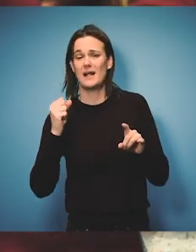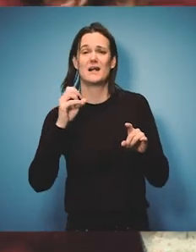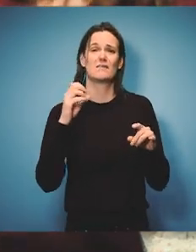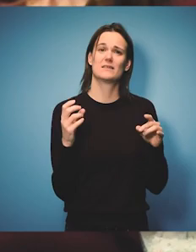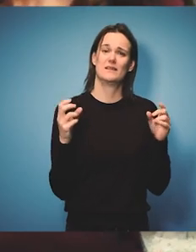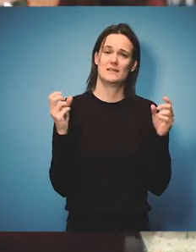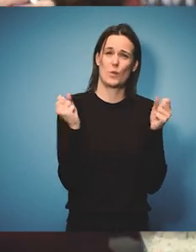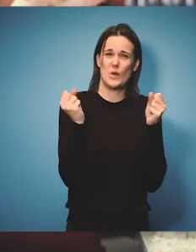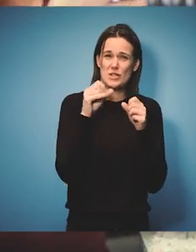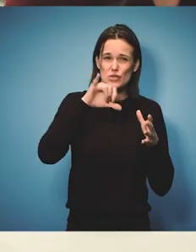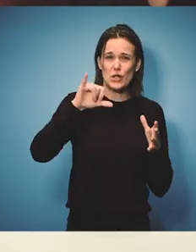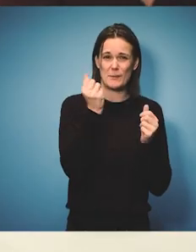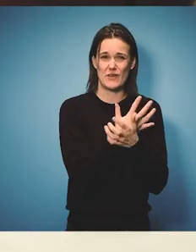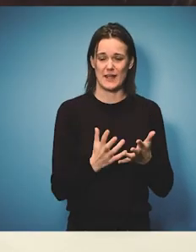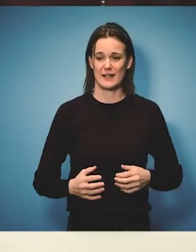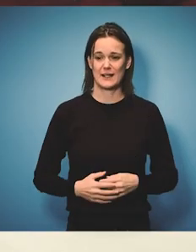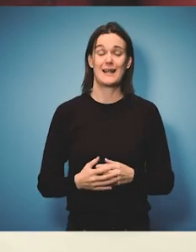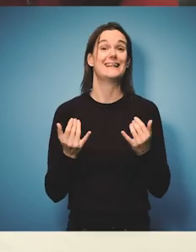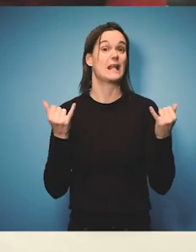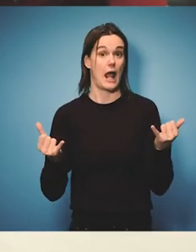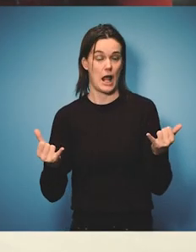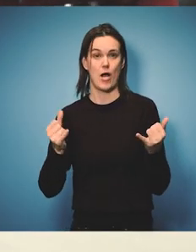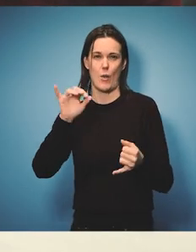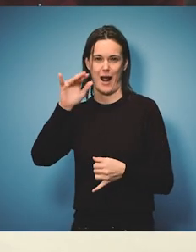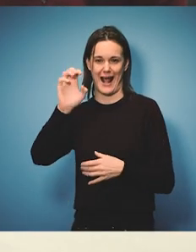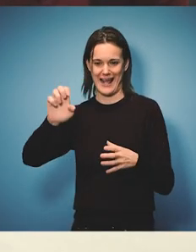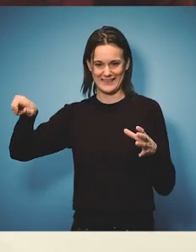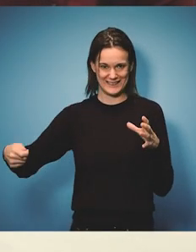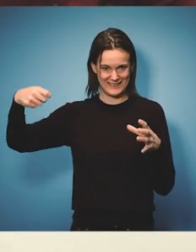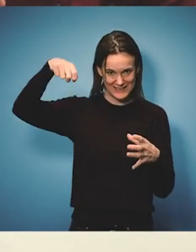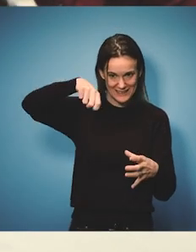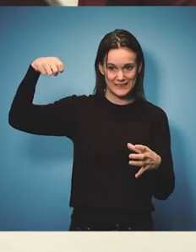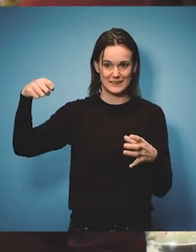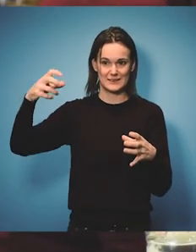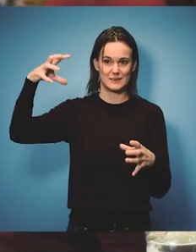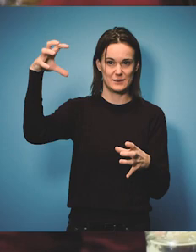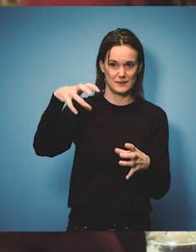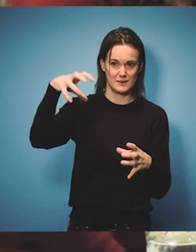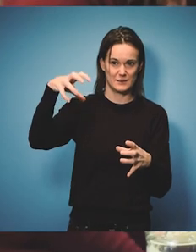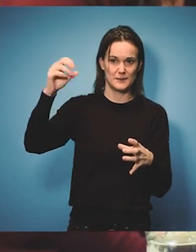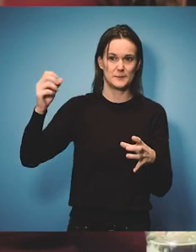cream and the milk and all the spices. We're gonna grab a scoop of ice, put it into our shaker tin.